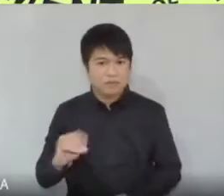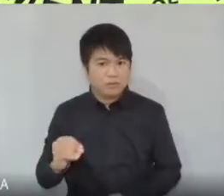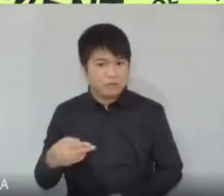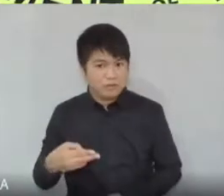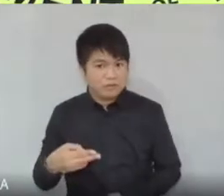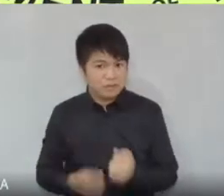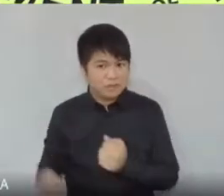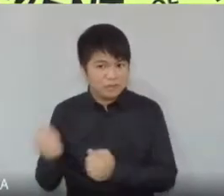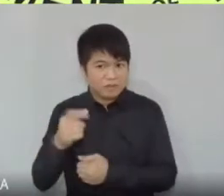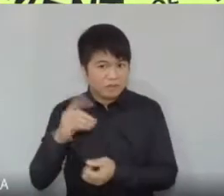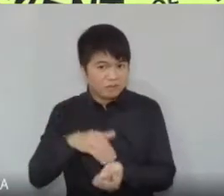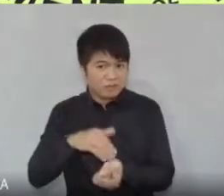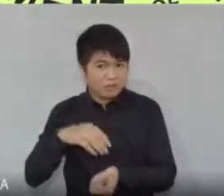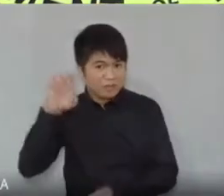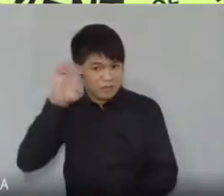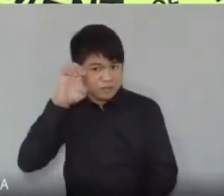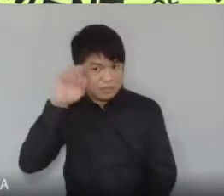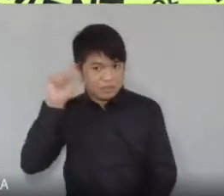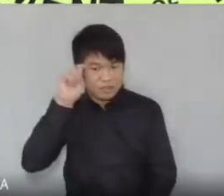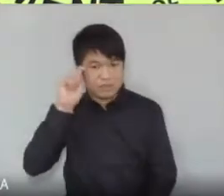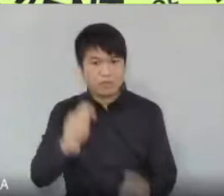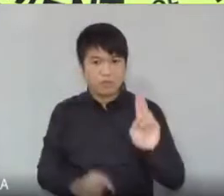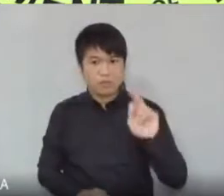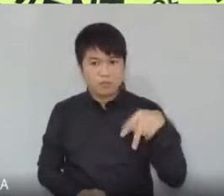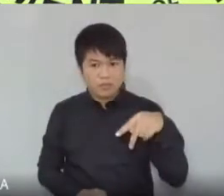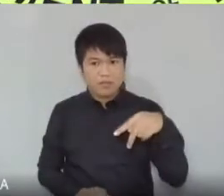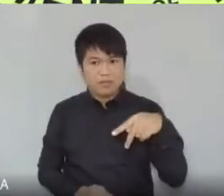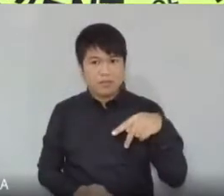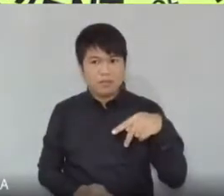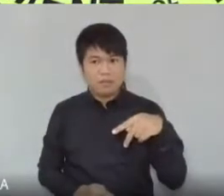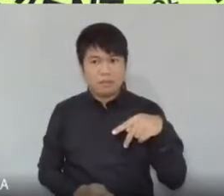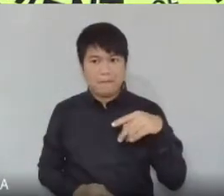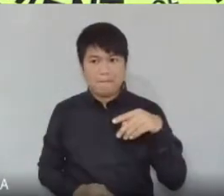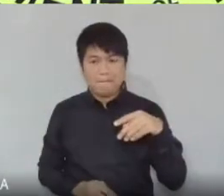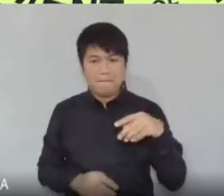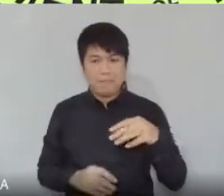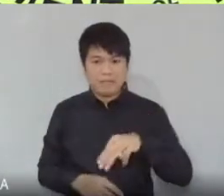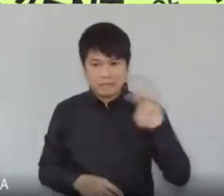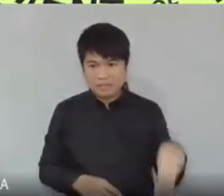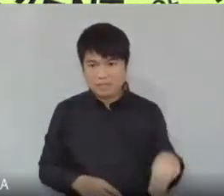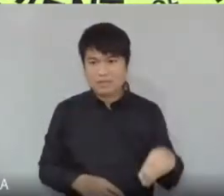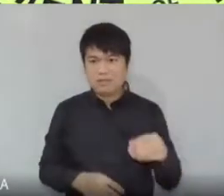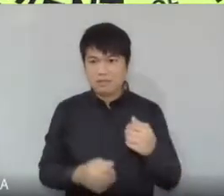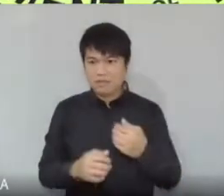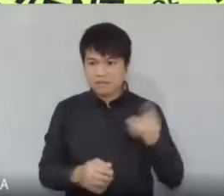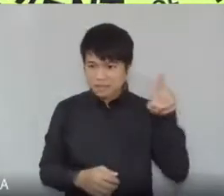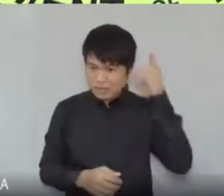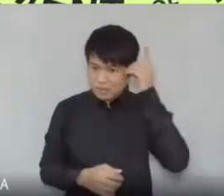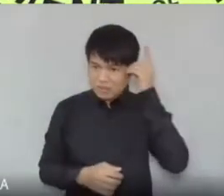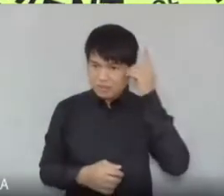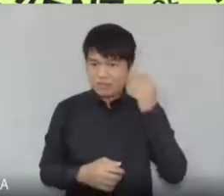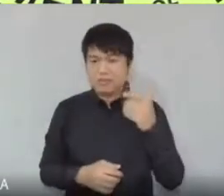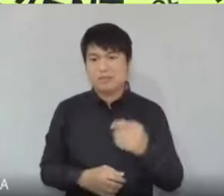Paz. And for the telehealth project team, our partners from the DOH, UP Manila, and everyone else joining us from